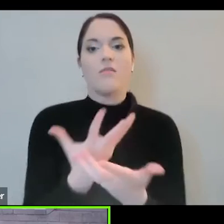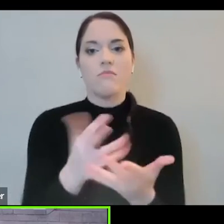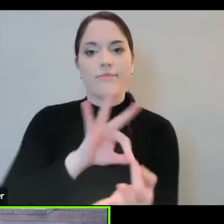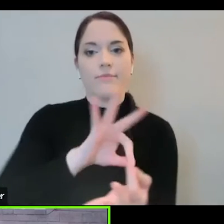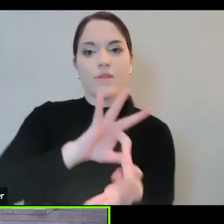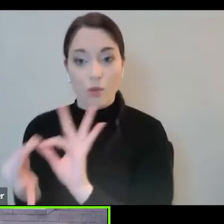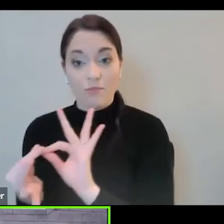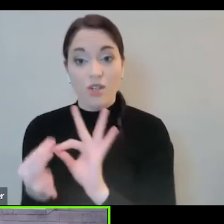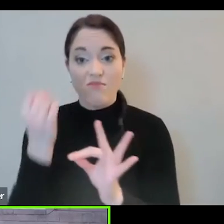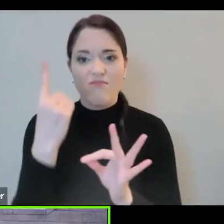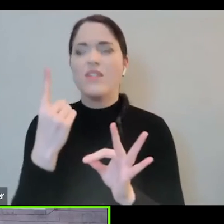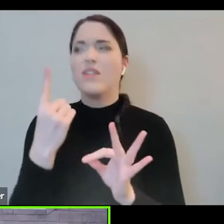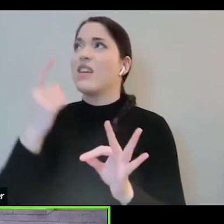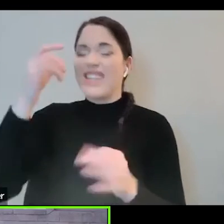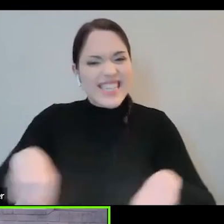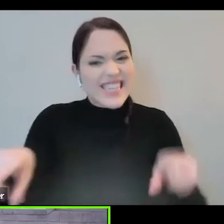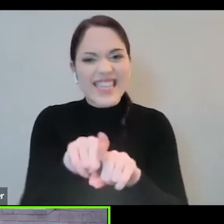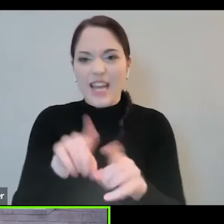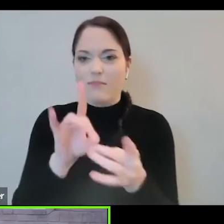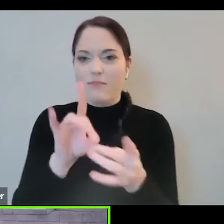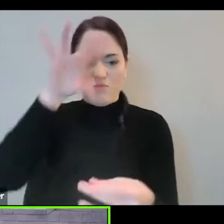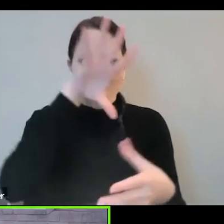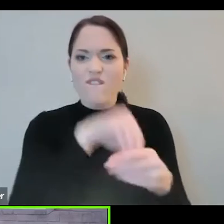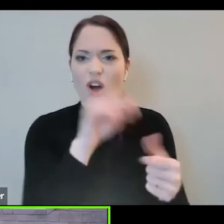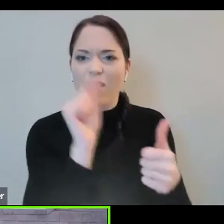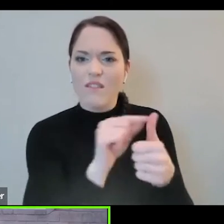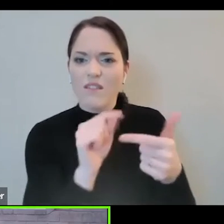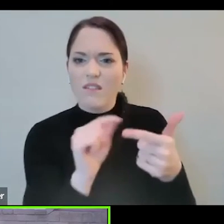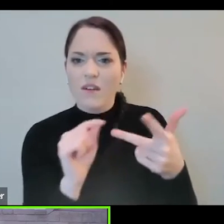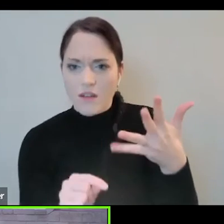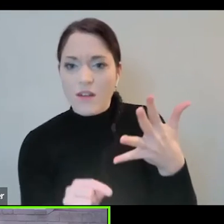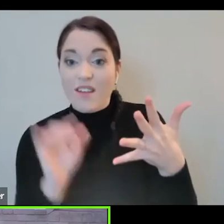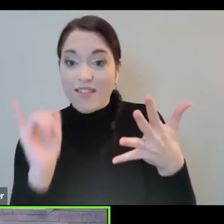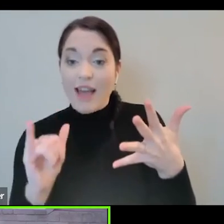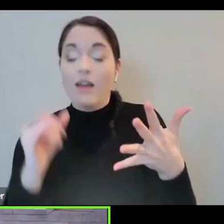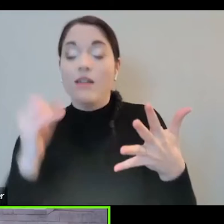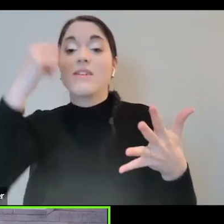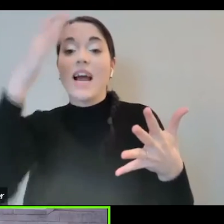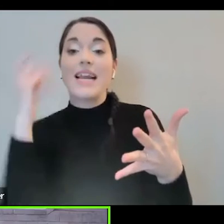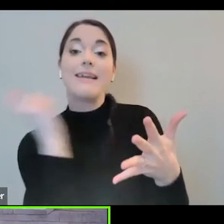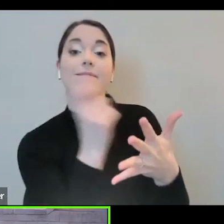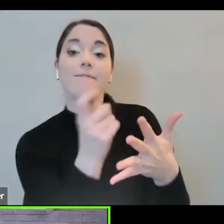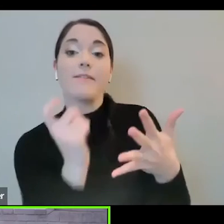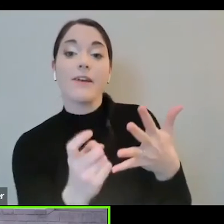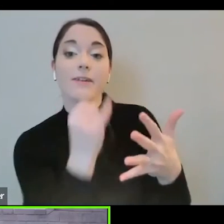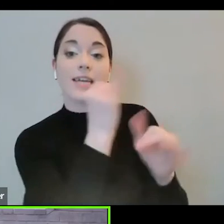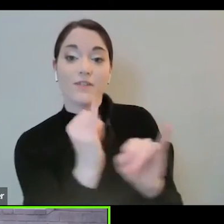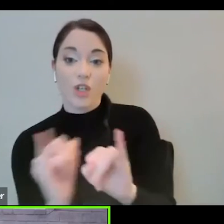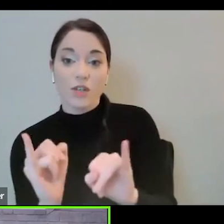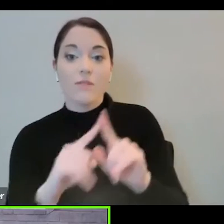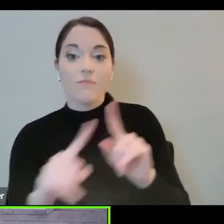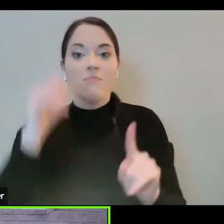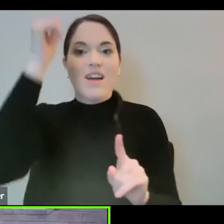Spirit, who allots to each one individually, just as the Spirit chooses.